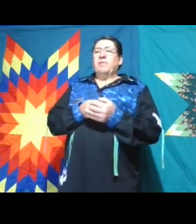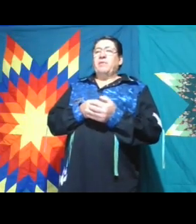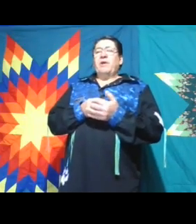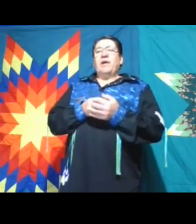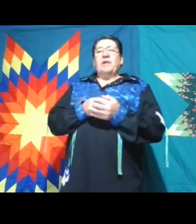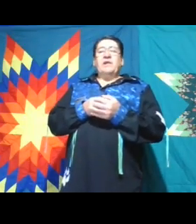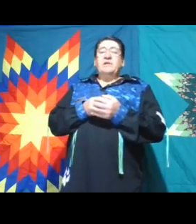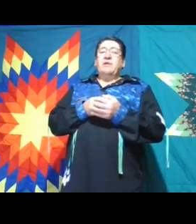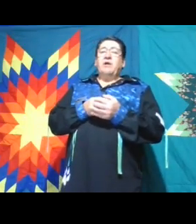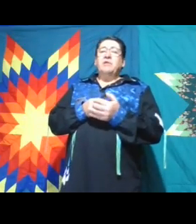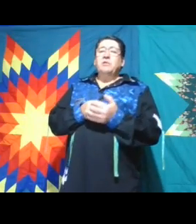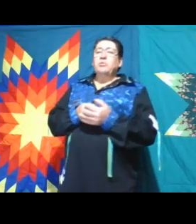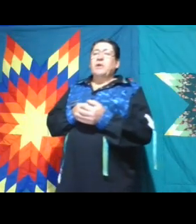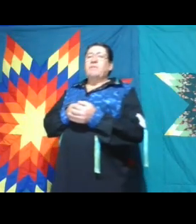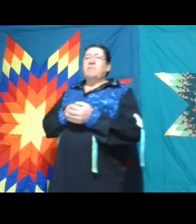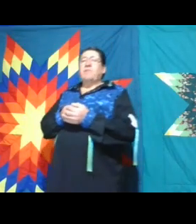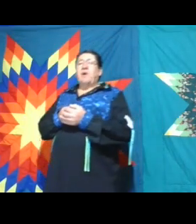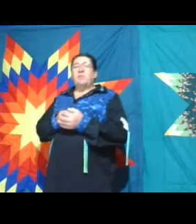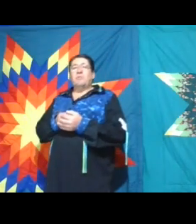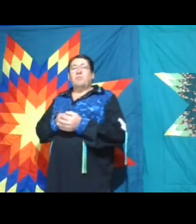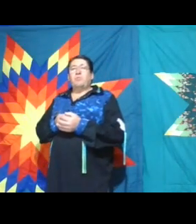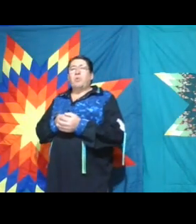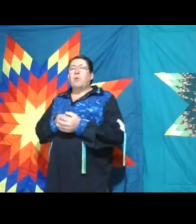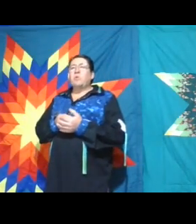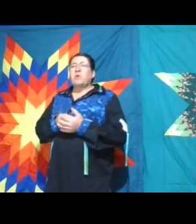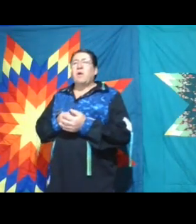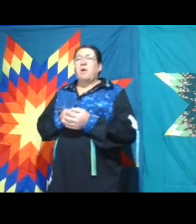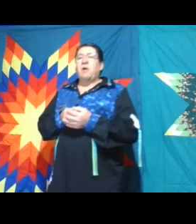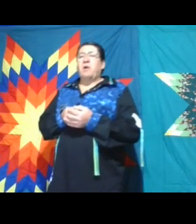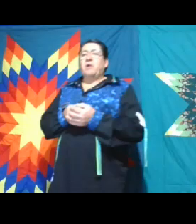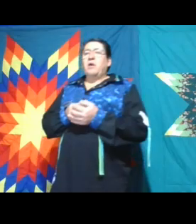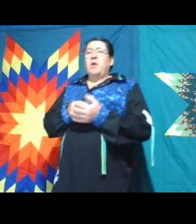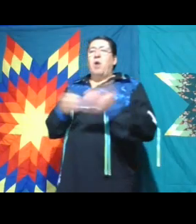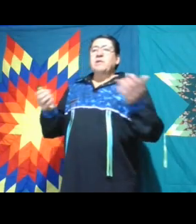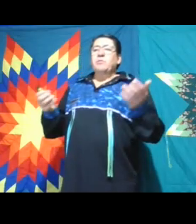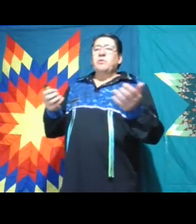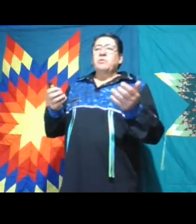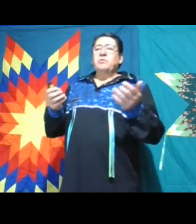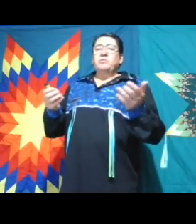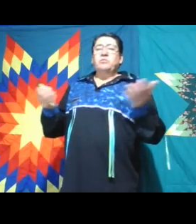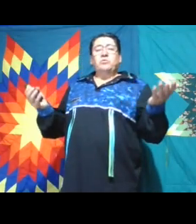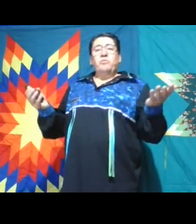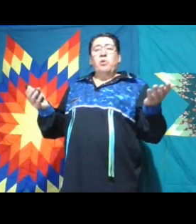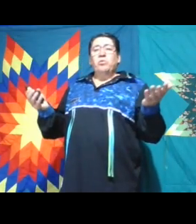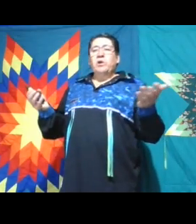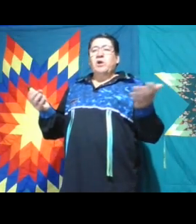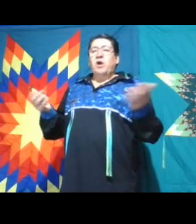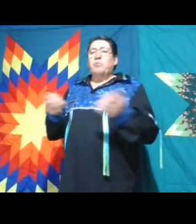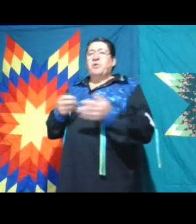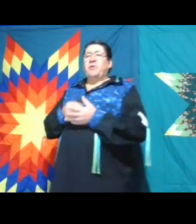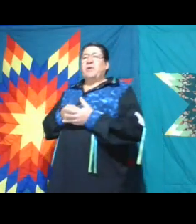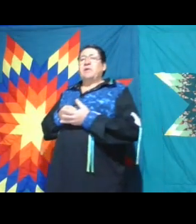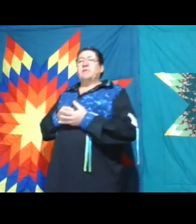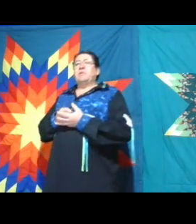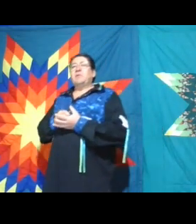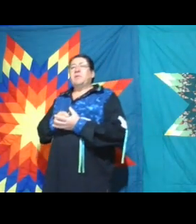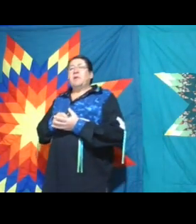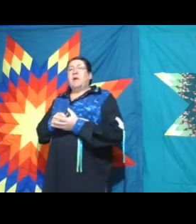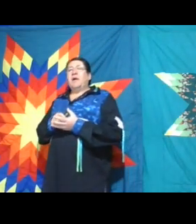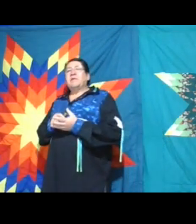on it. This could also give and promote possible remote work